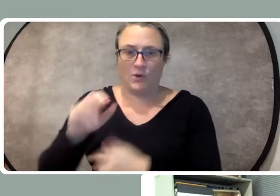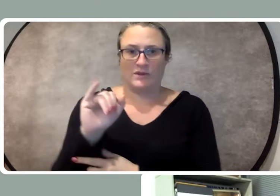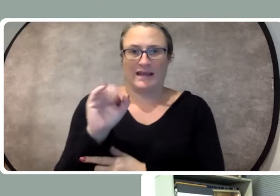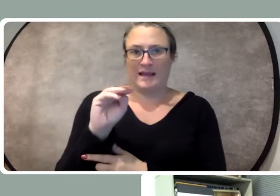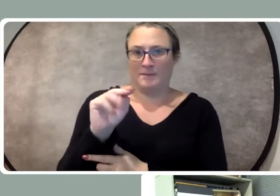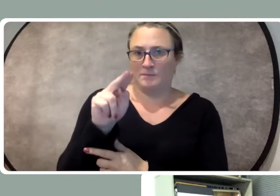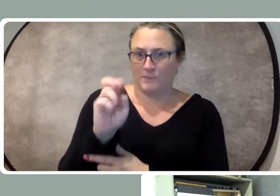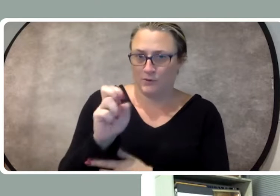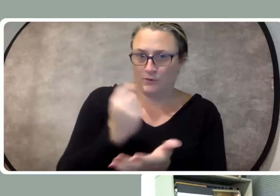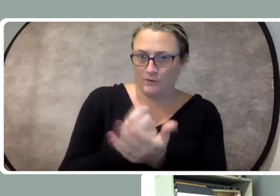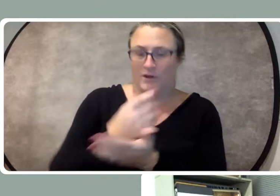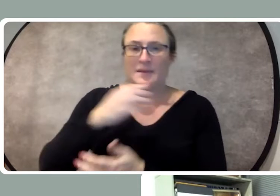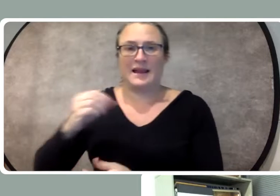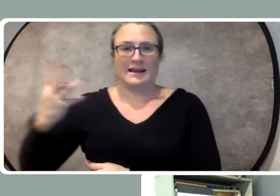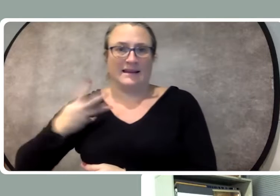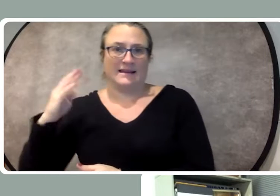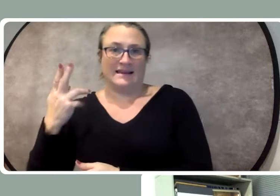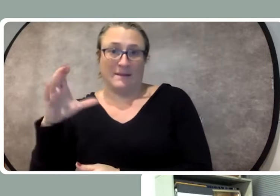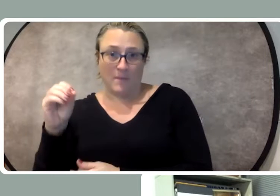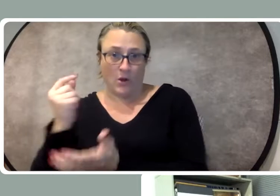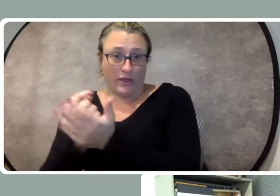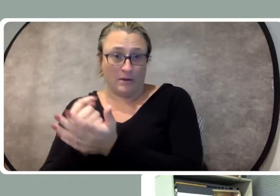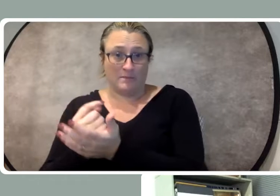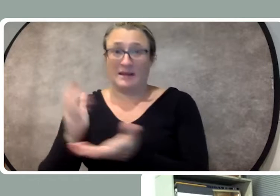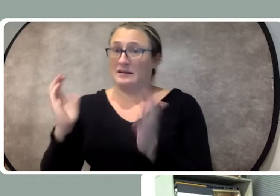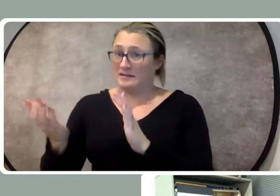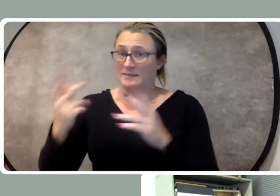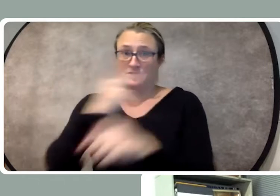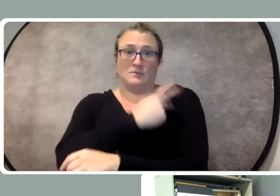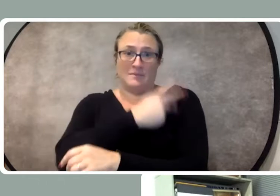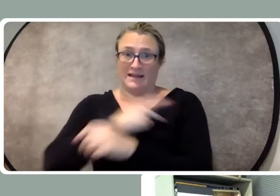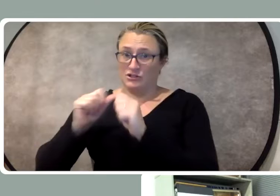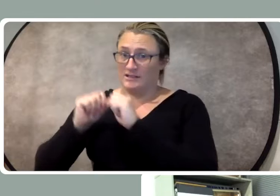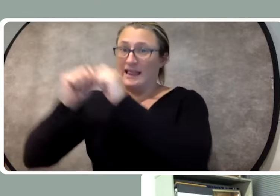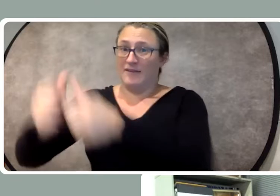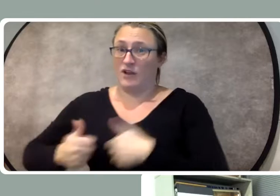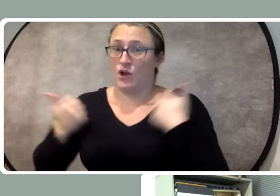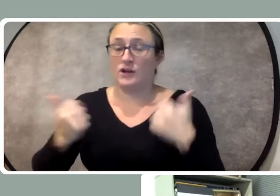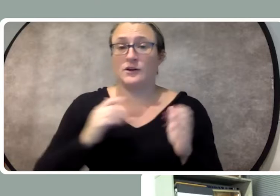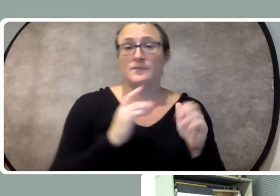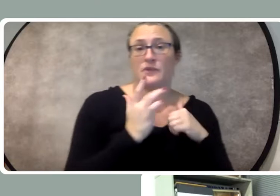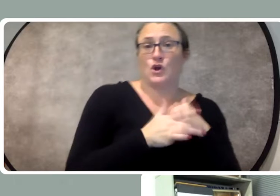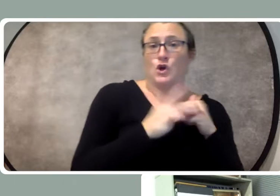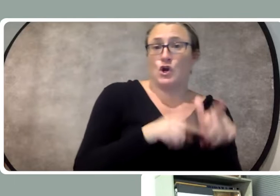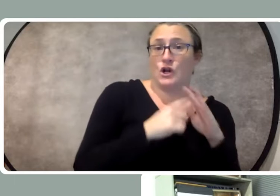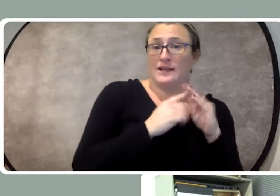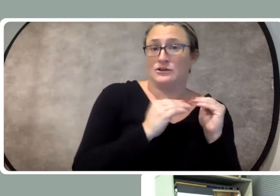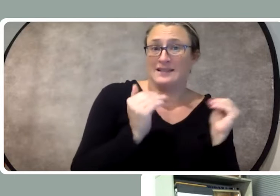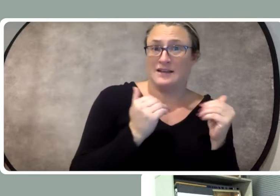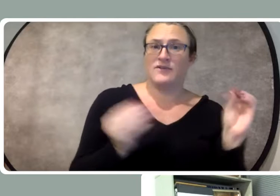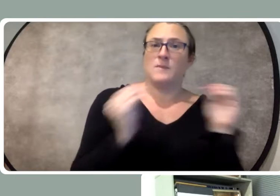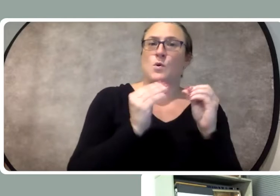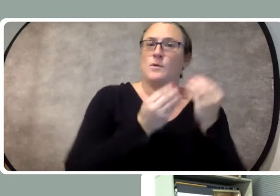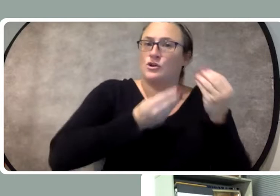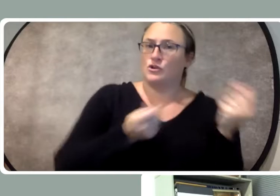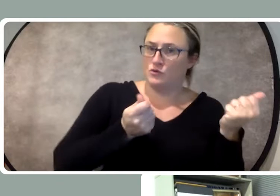led to patients living longer. And the earlier stage patients are seeing more cures with immune therapy with